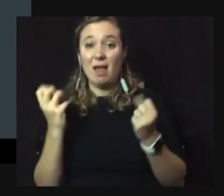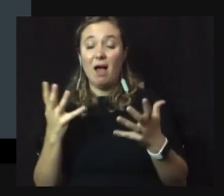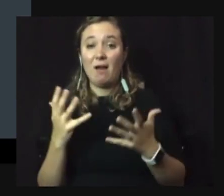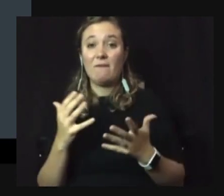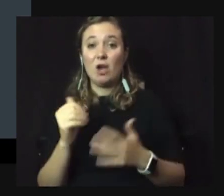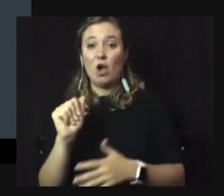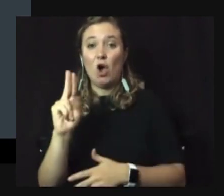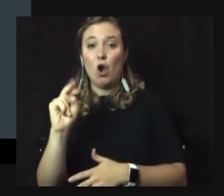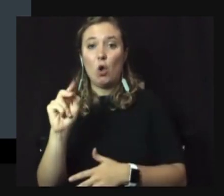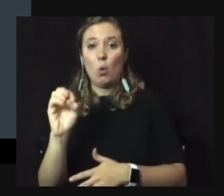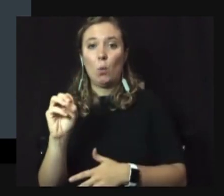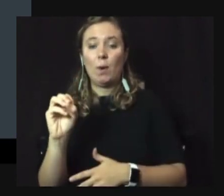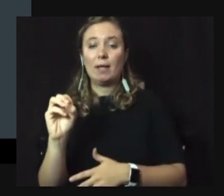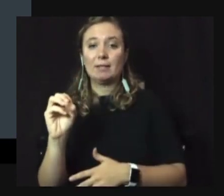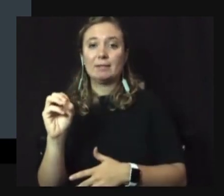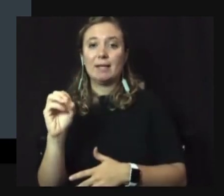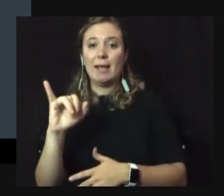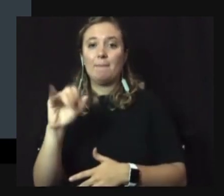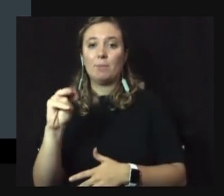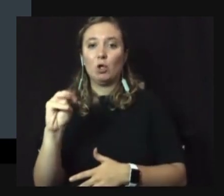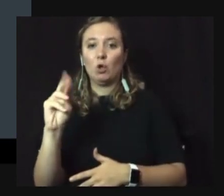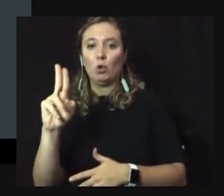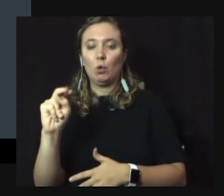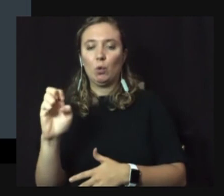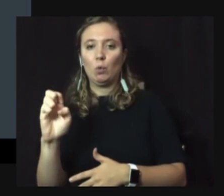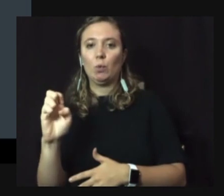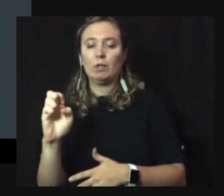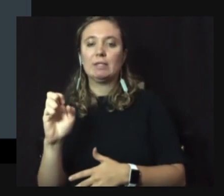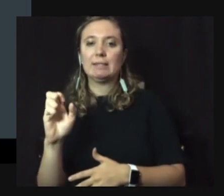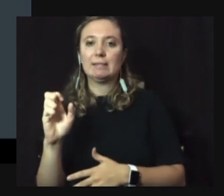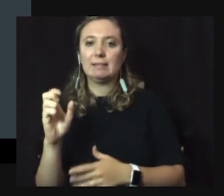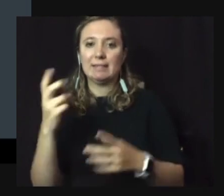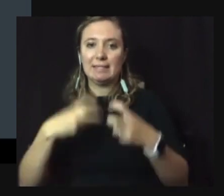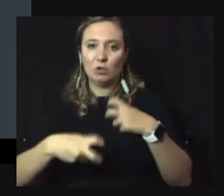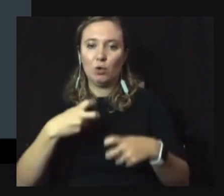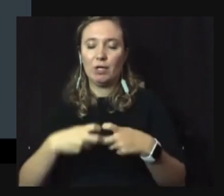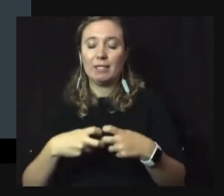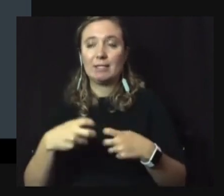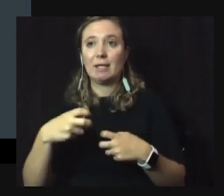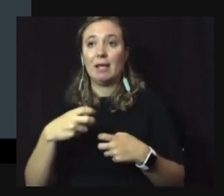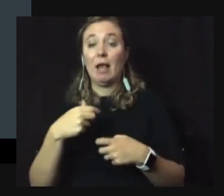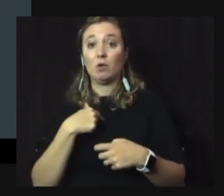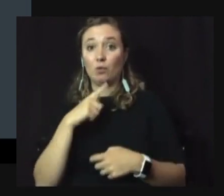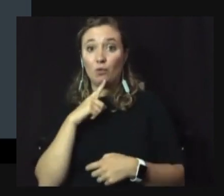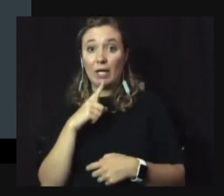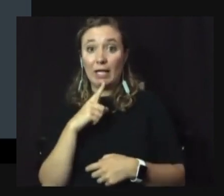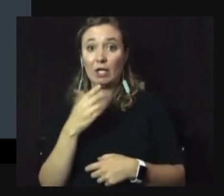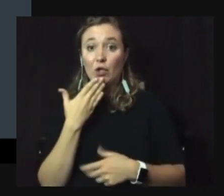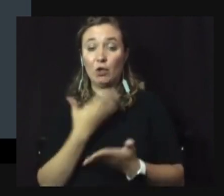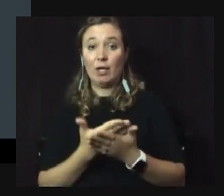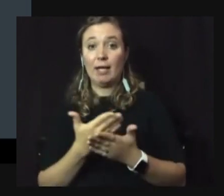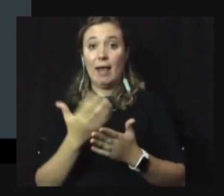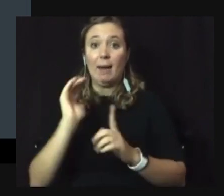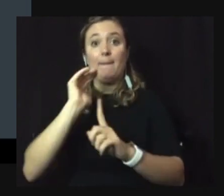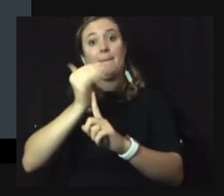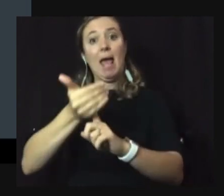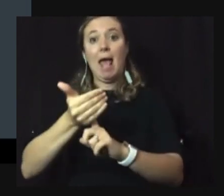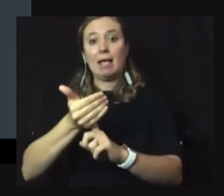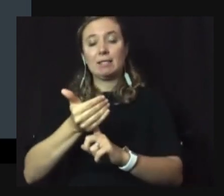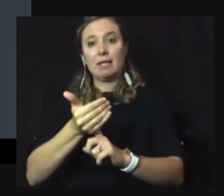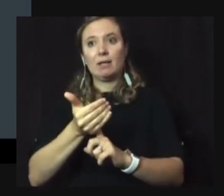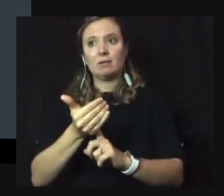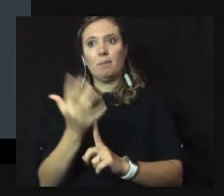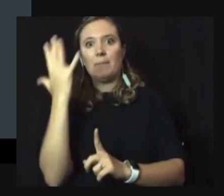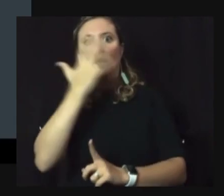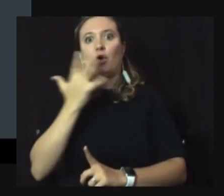I realized was that I was super good at masking, and that masking or passing or appearing normal